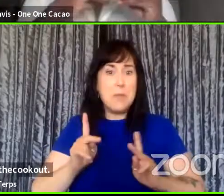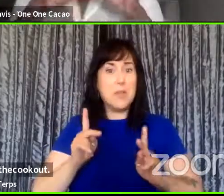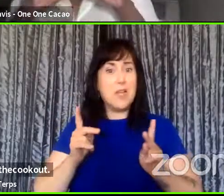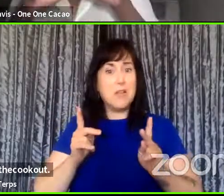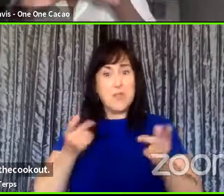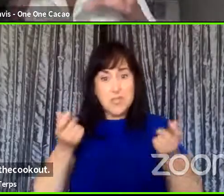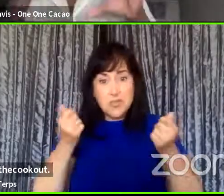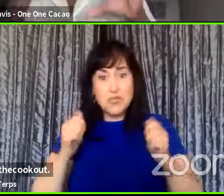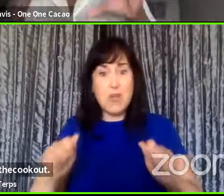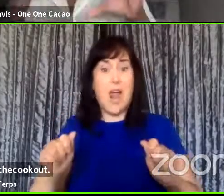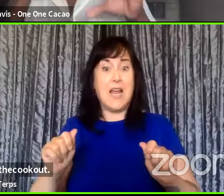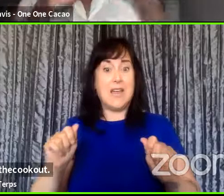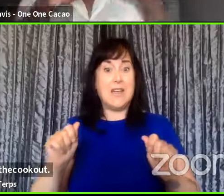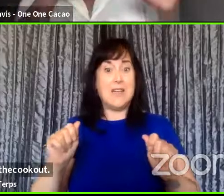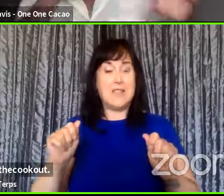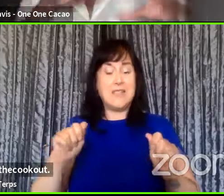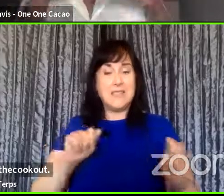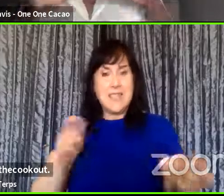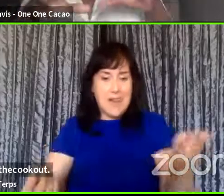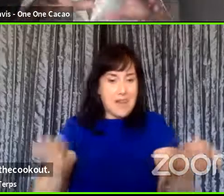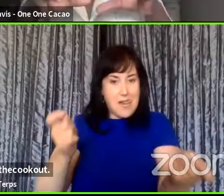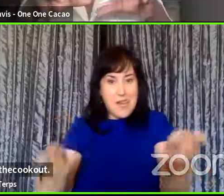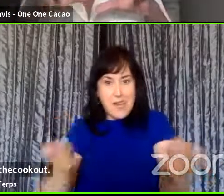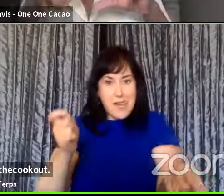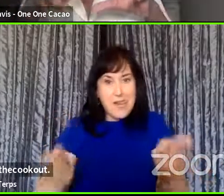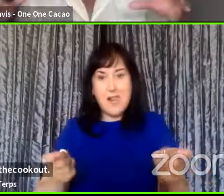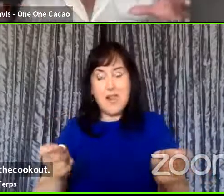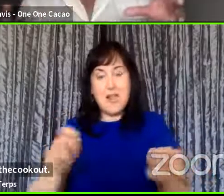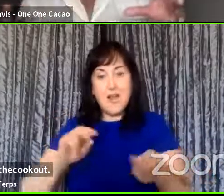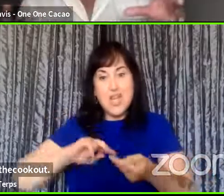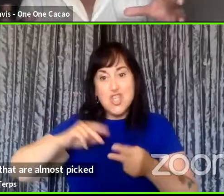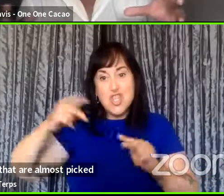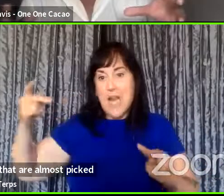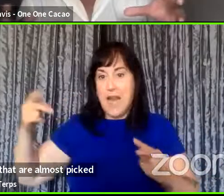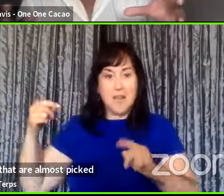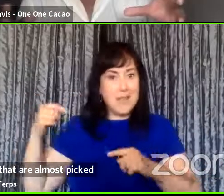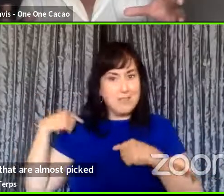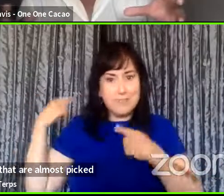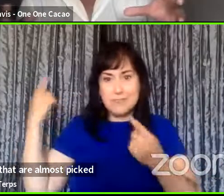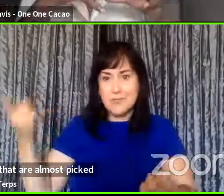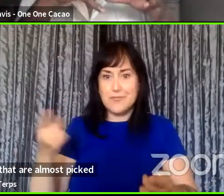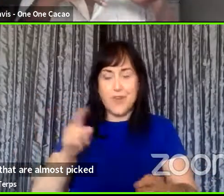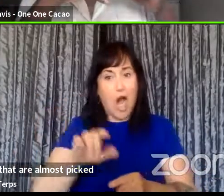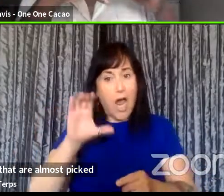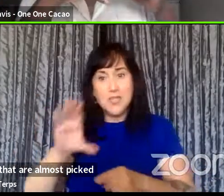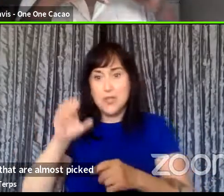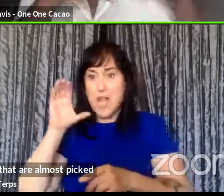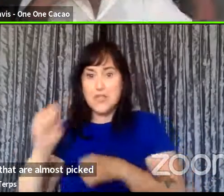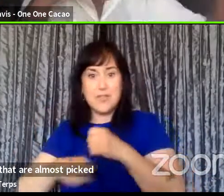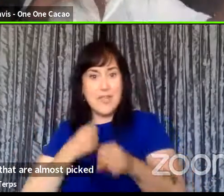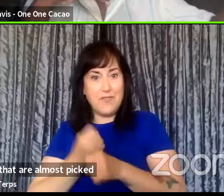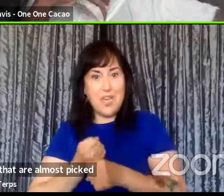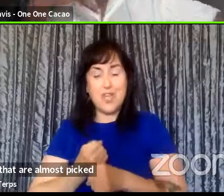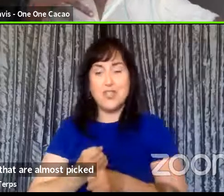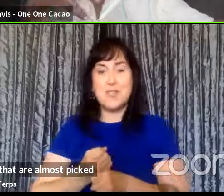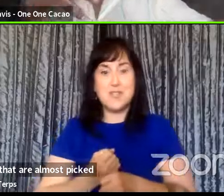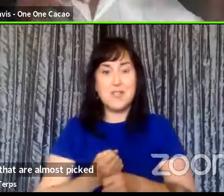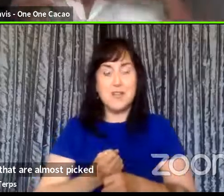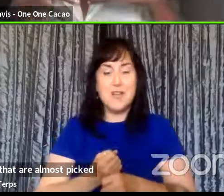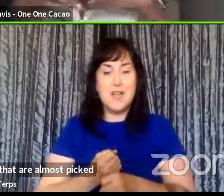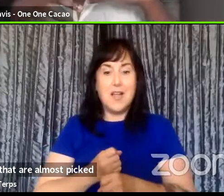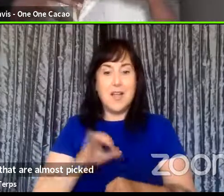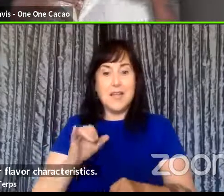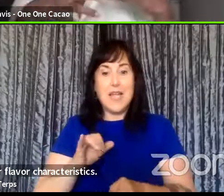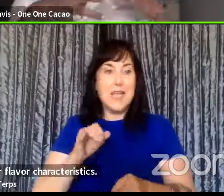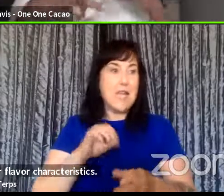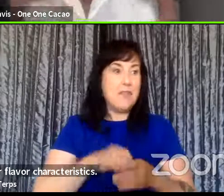to mess about genetically with cacao for centuries. Picking, let's say, within Mexico